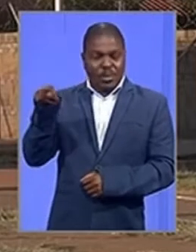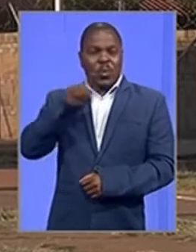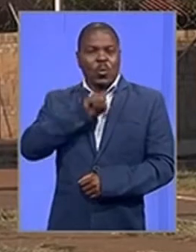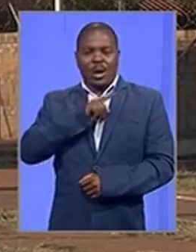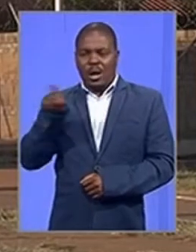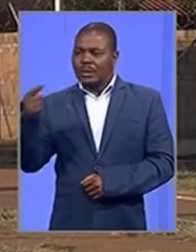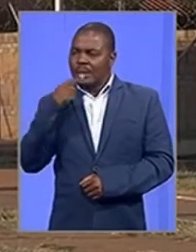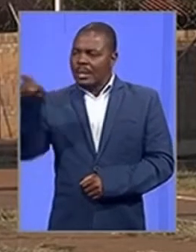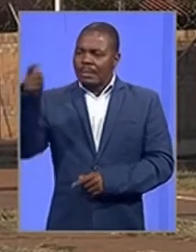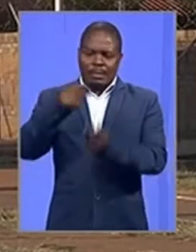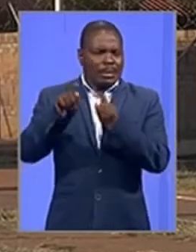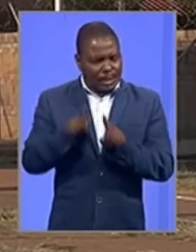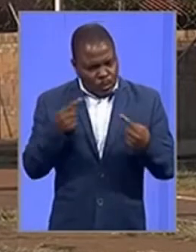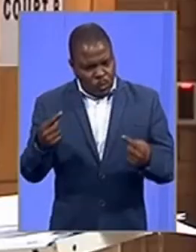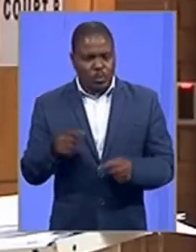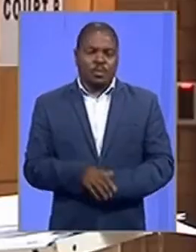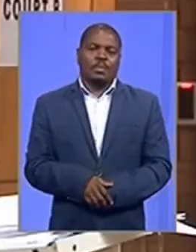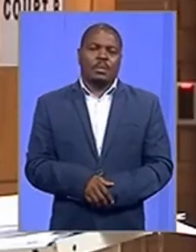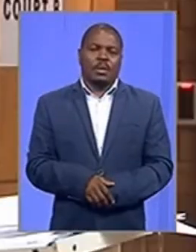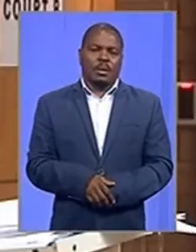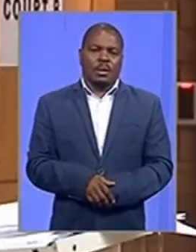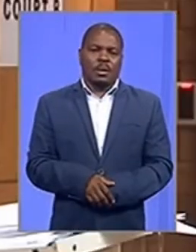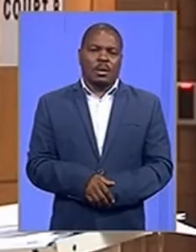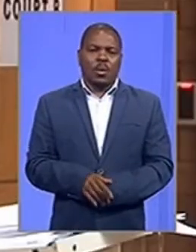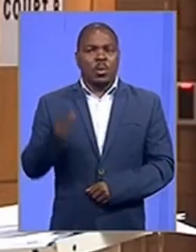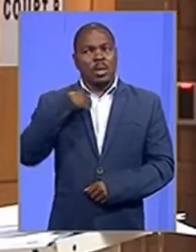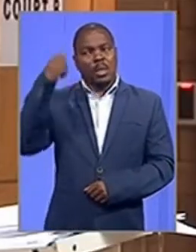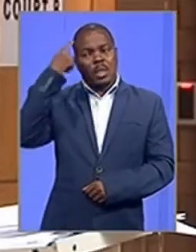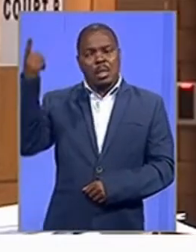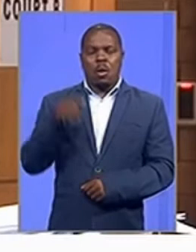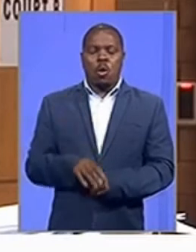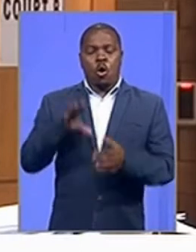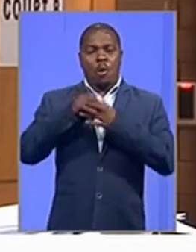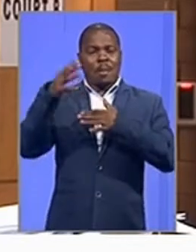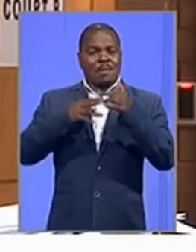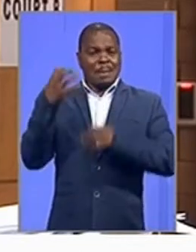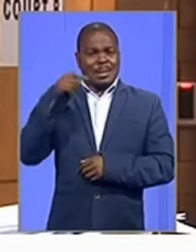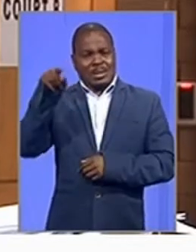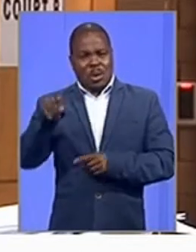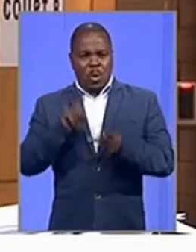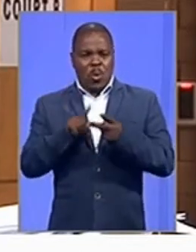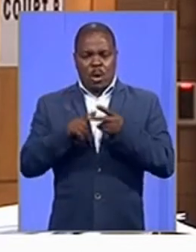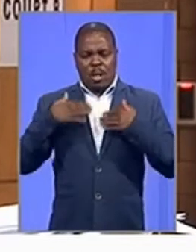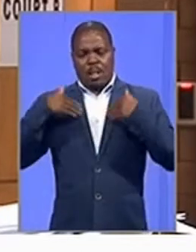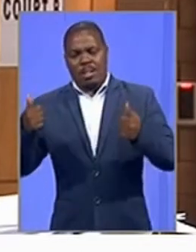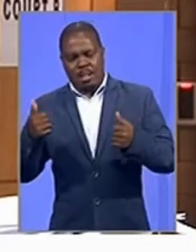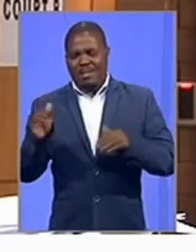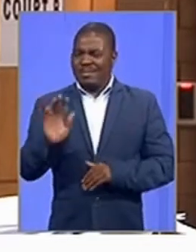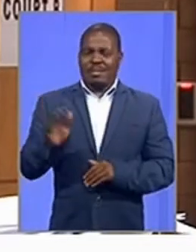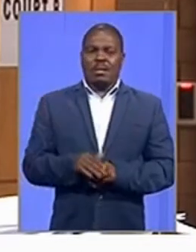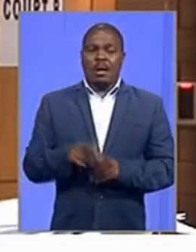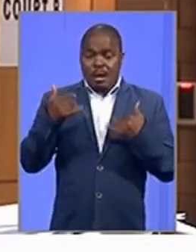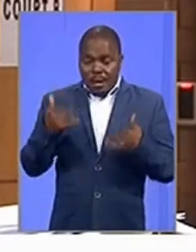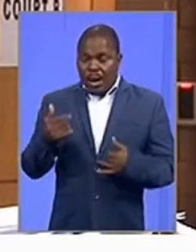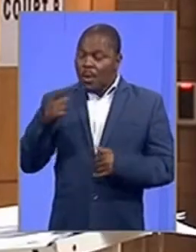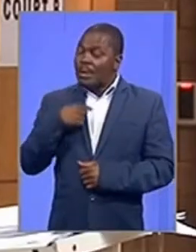sheriff go ka rekisa dithoto tseo. We're not speaking about the Minister of Home Affairs here or the Minister of Health, but we're